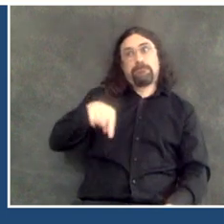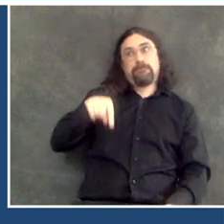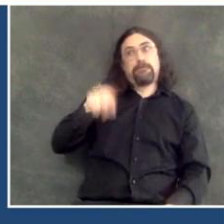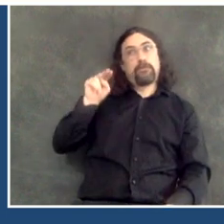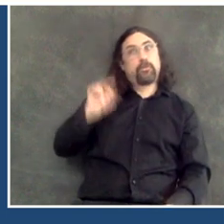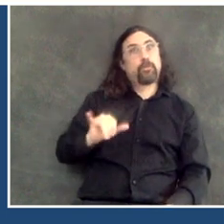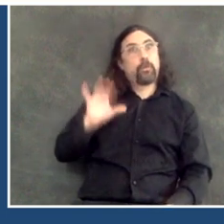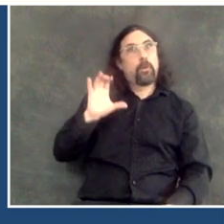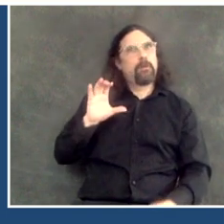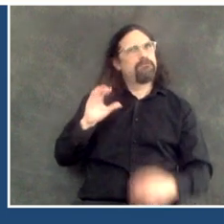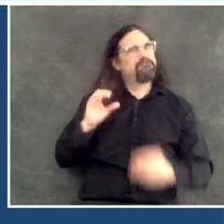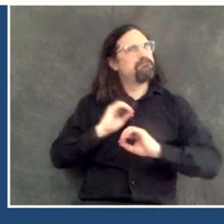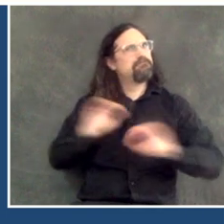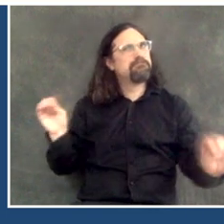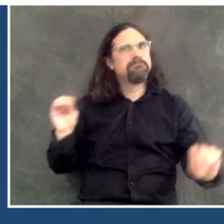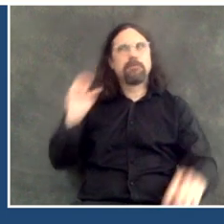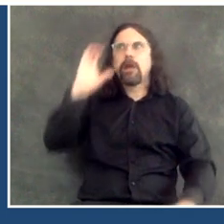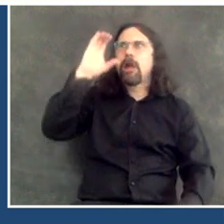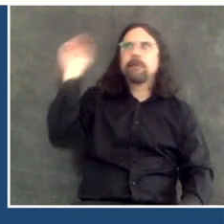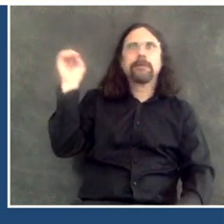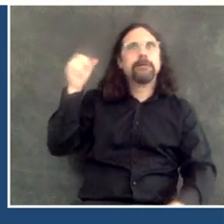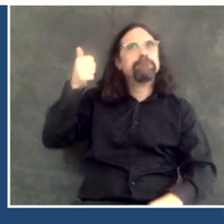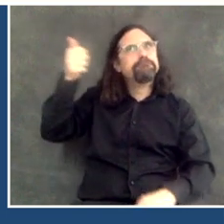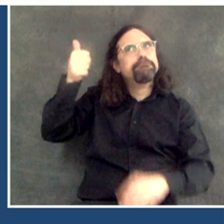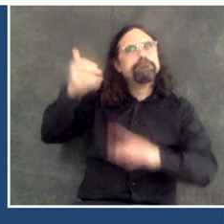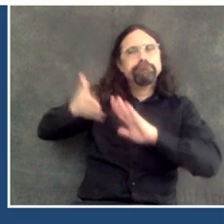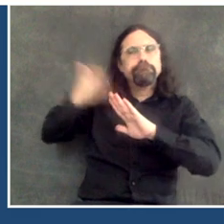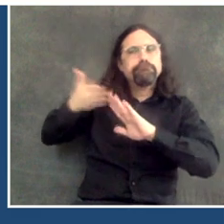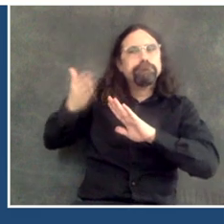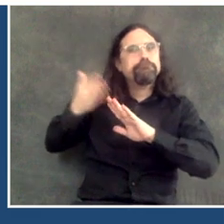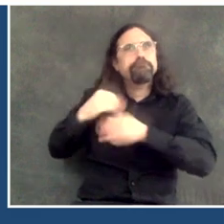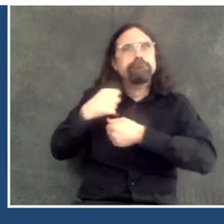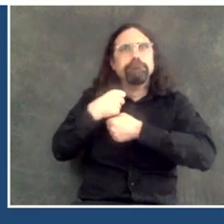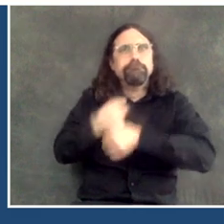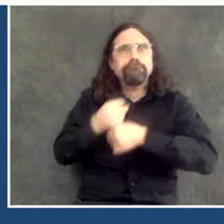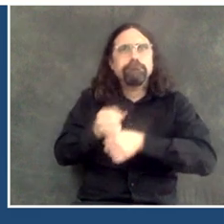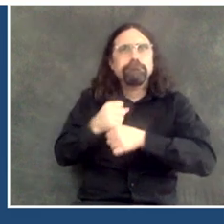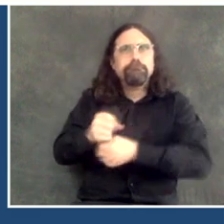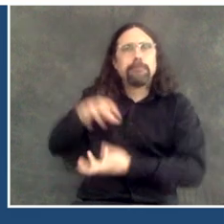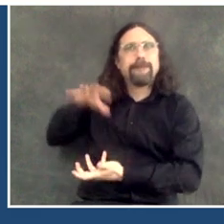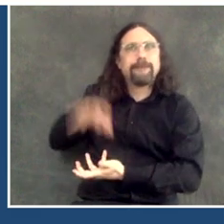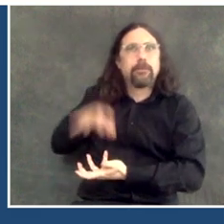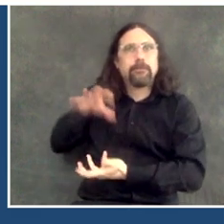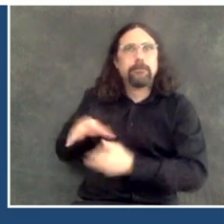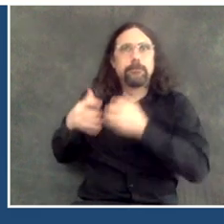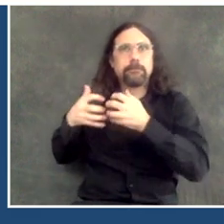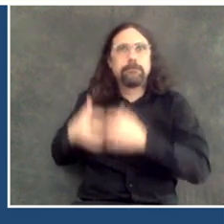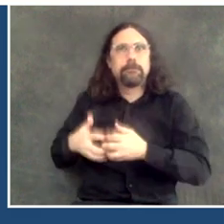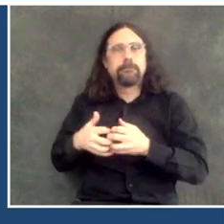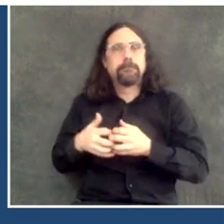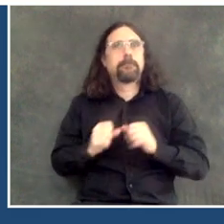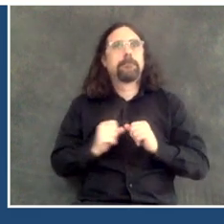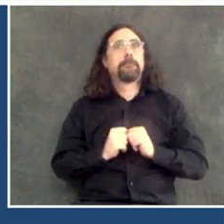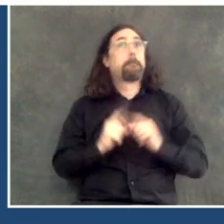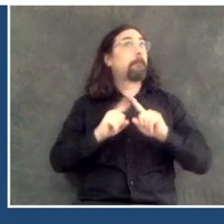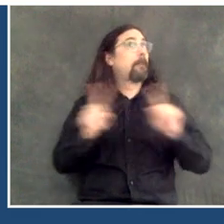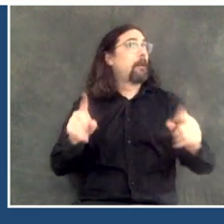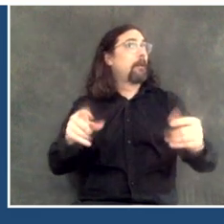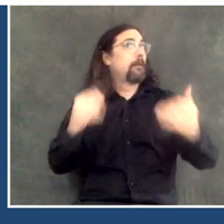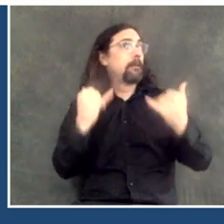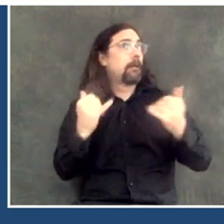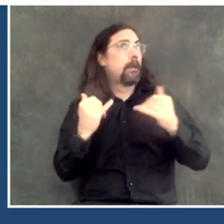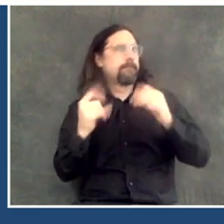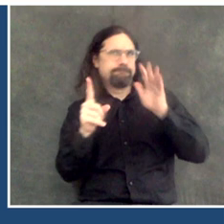to attempt rapidly to answer this call with some form of local production. They have developed a